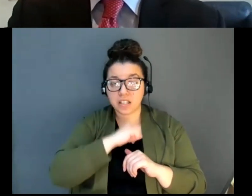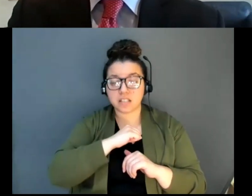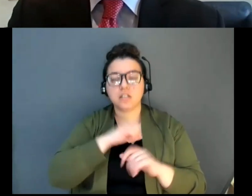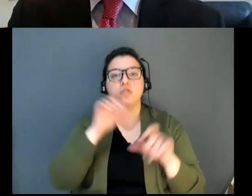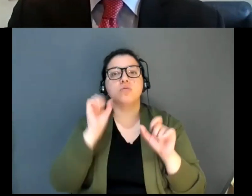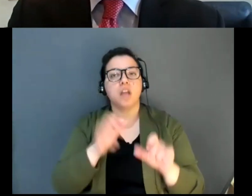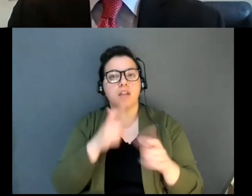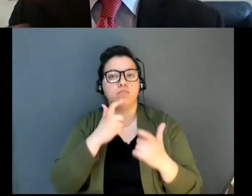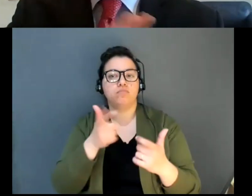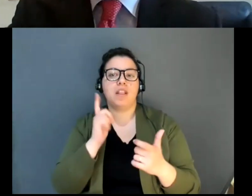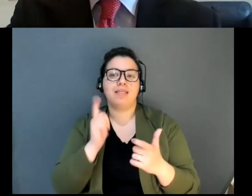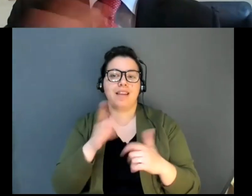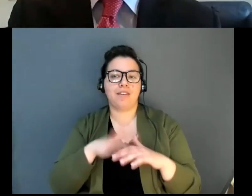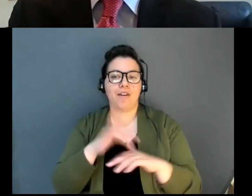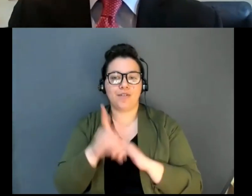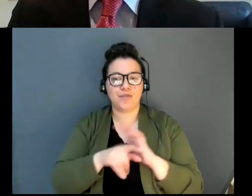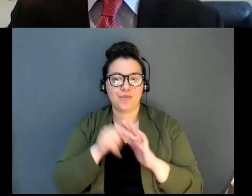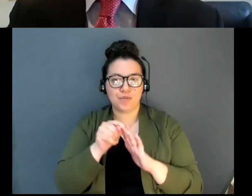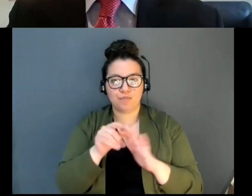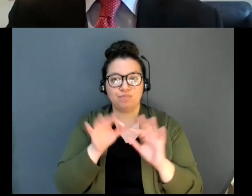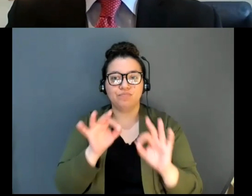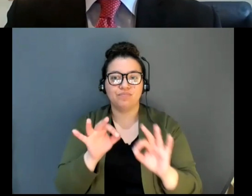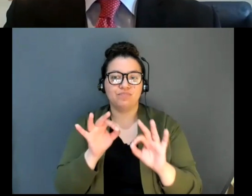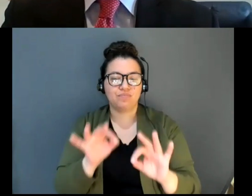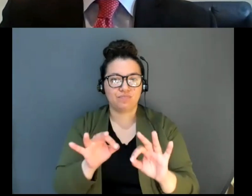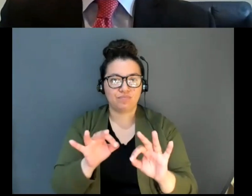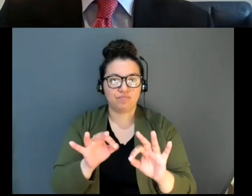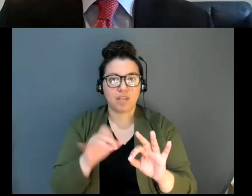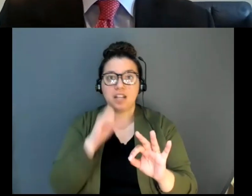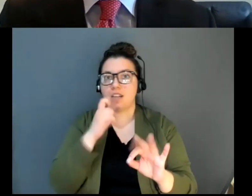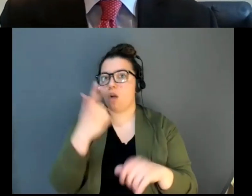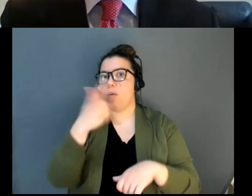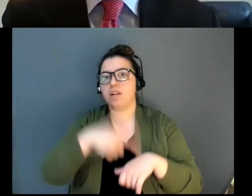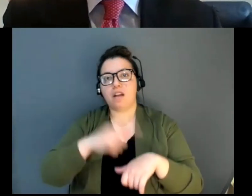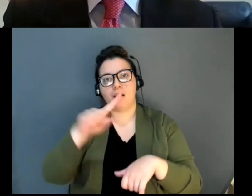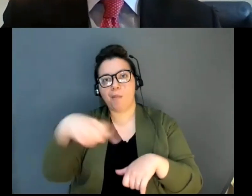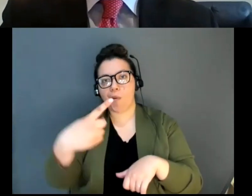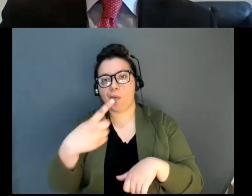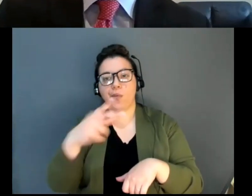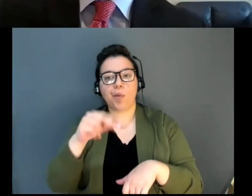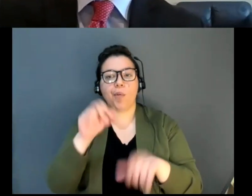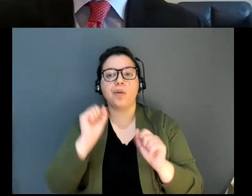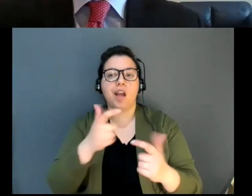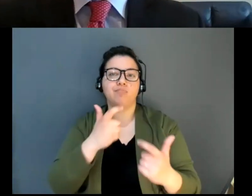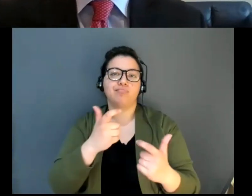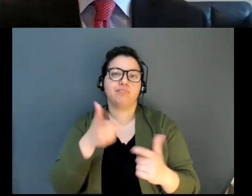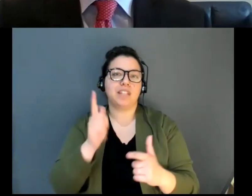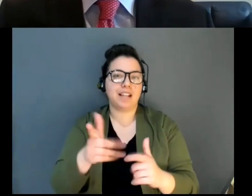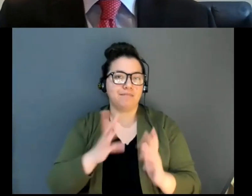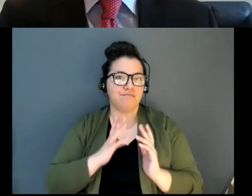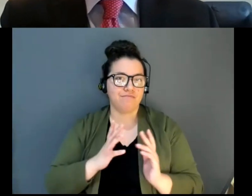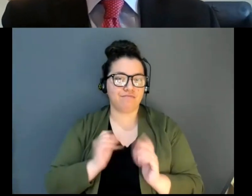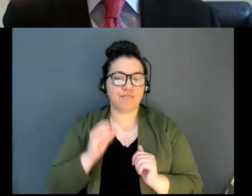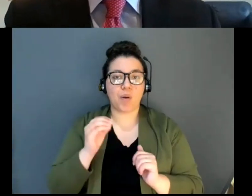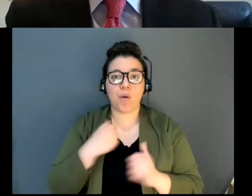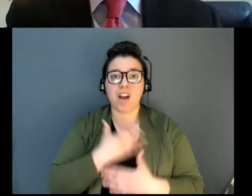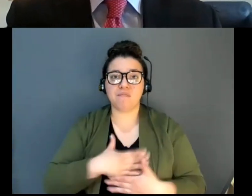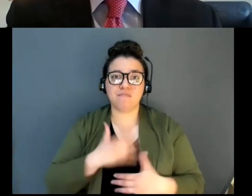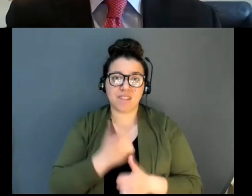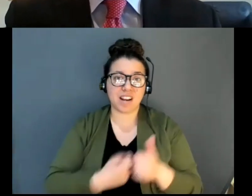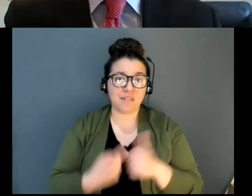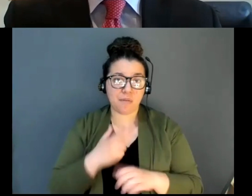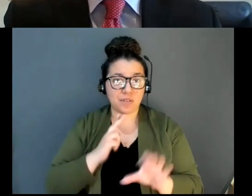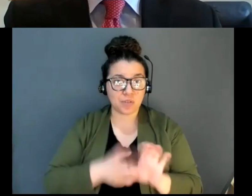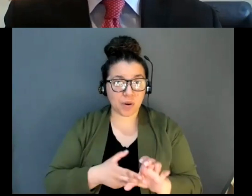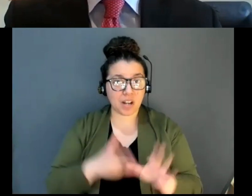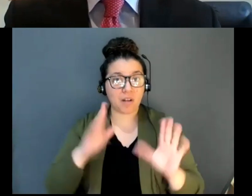our YouTube page. So this is not a one-shot deal. They can get it whenever they want. I appreciate everybody being here. I hope you'll join us in 2